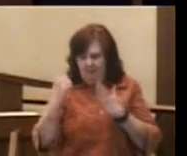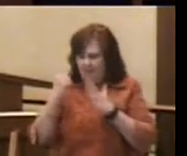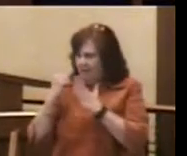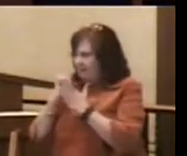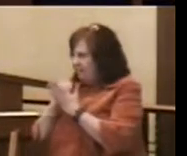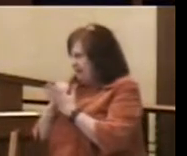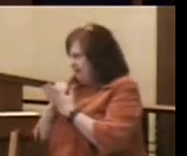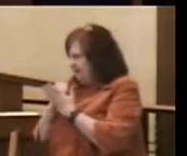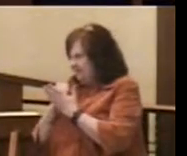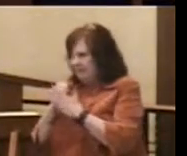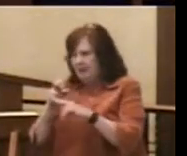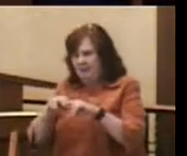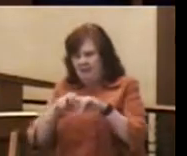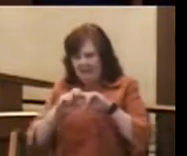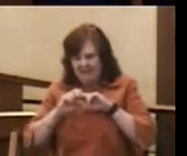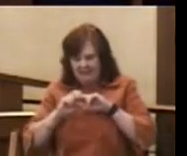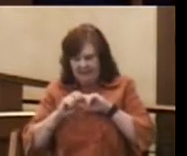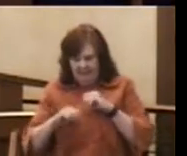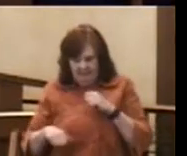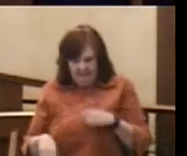Amen. You may be seated.